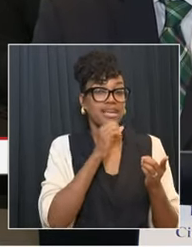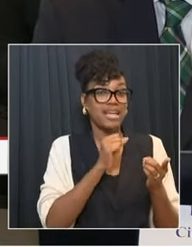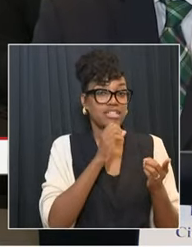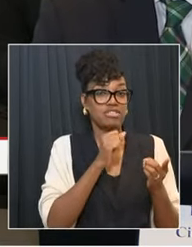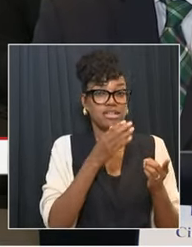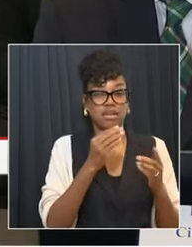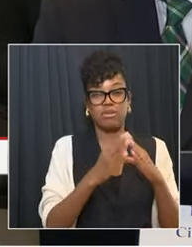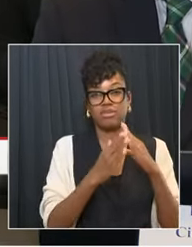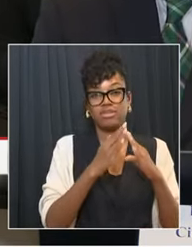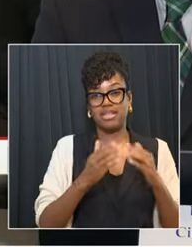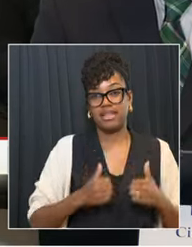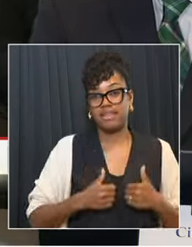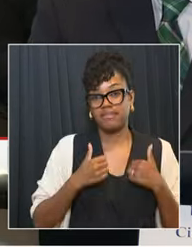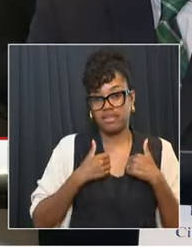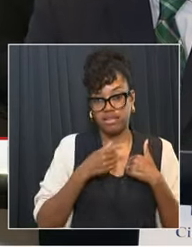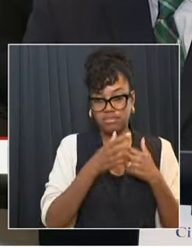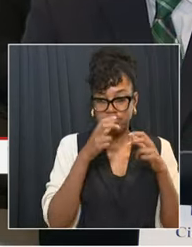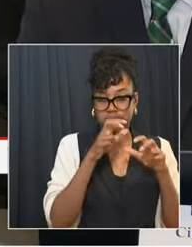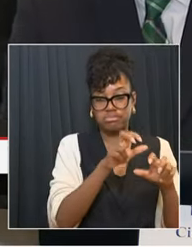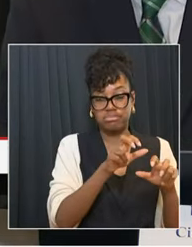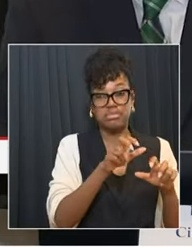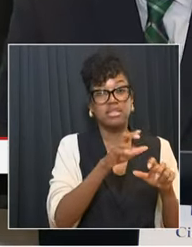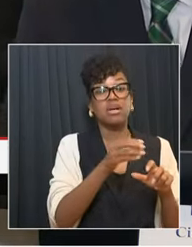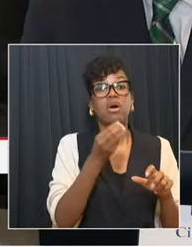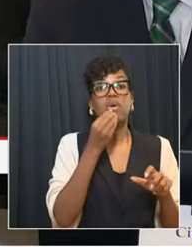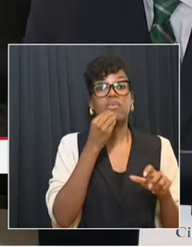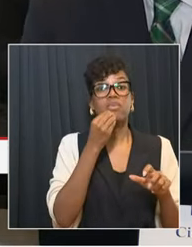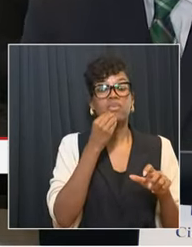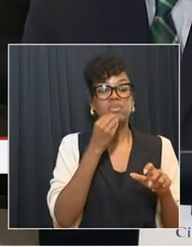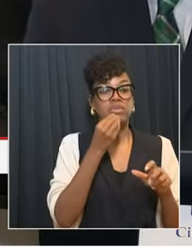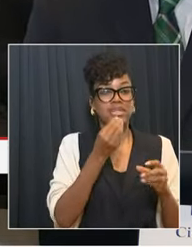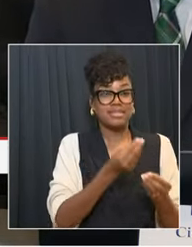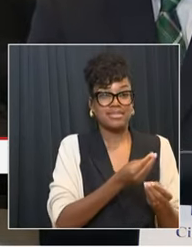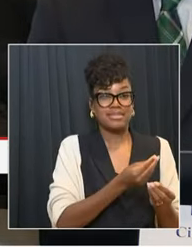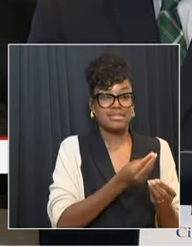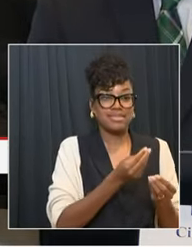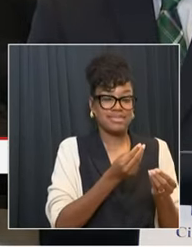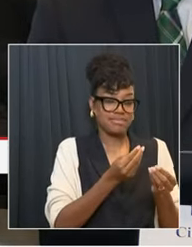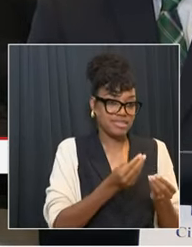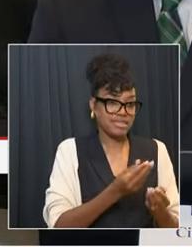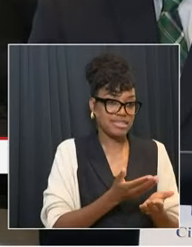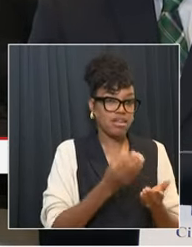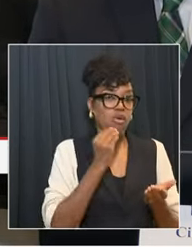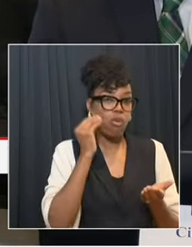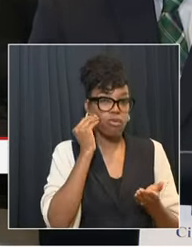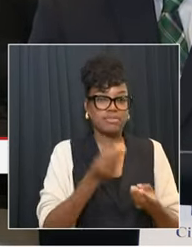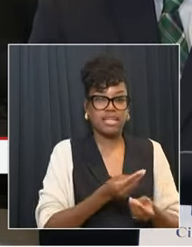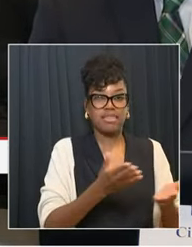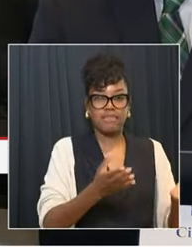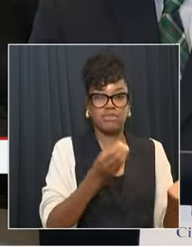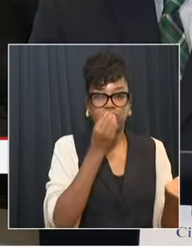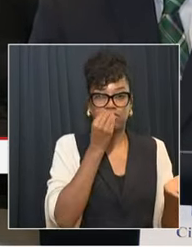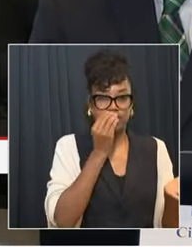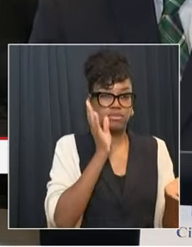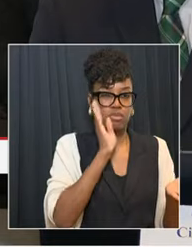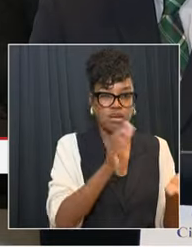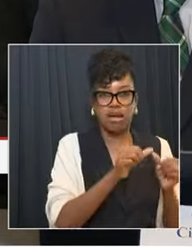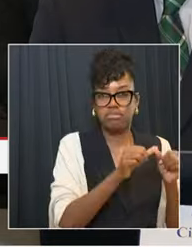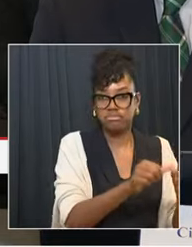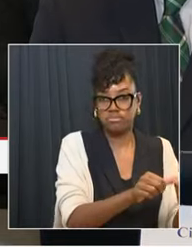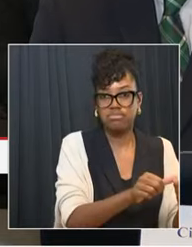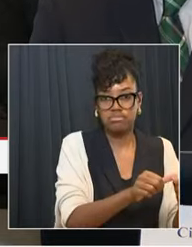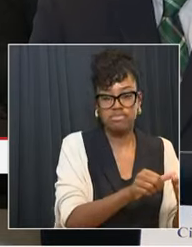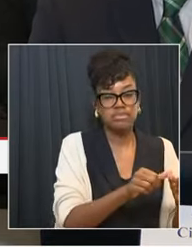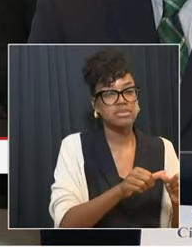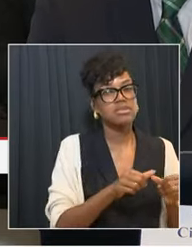to expand home delivered meals for about 150 seniors. But we know that there's a lot of issues with food security,